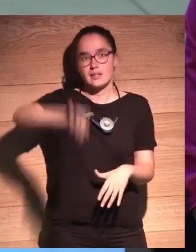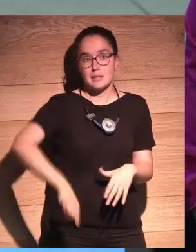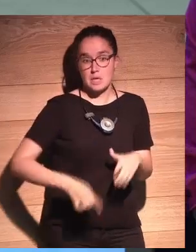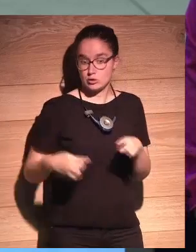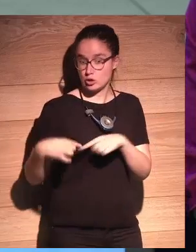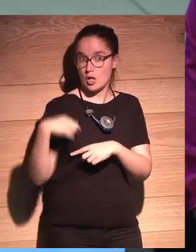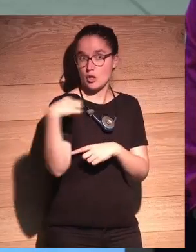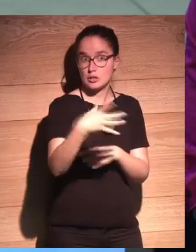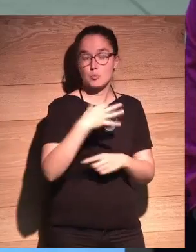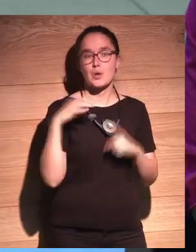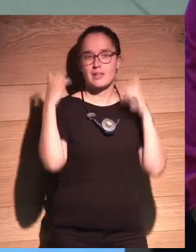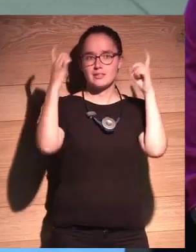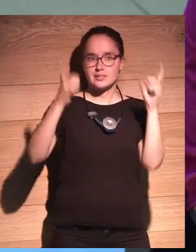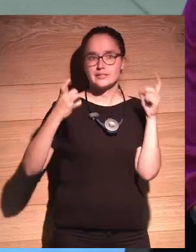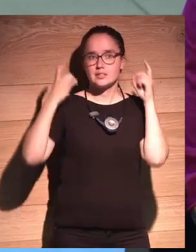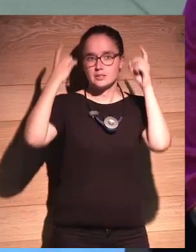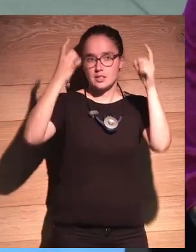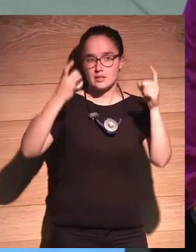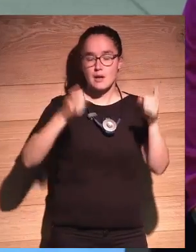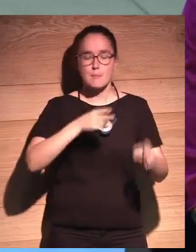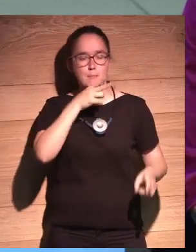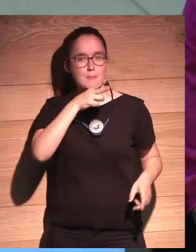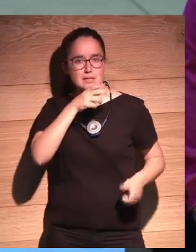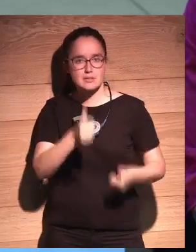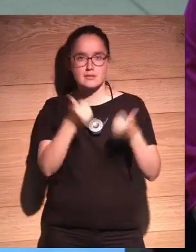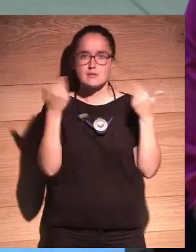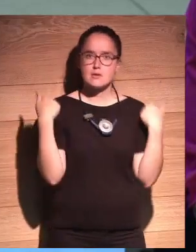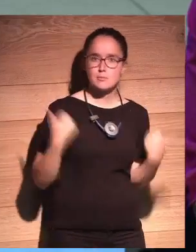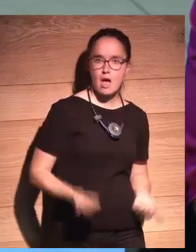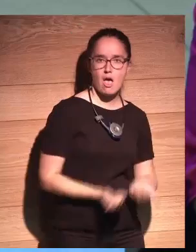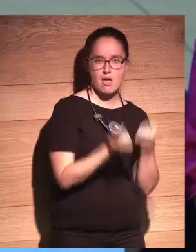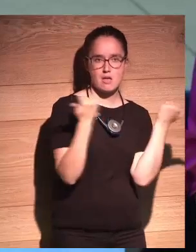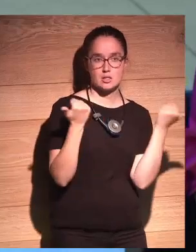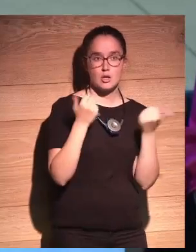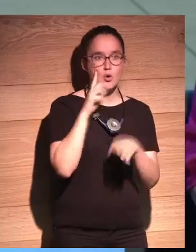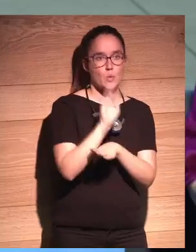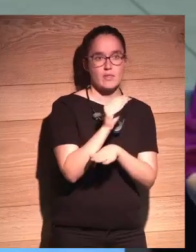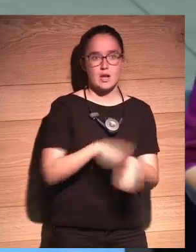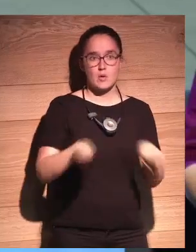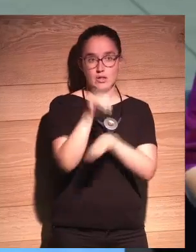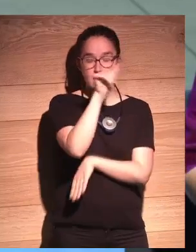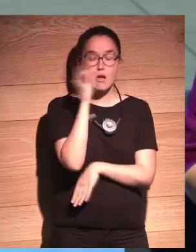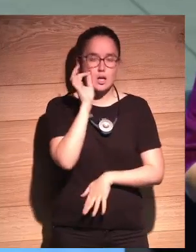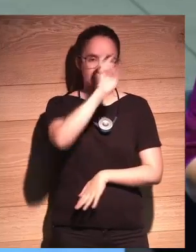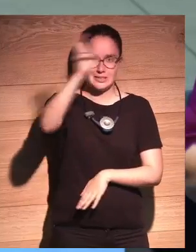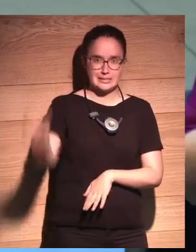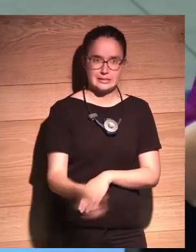that they do through cultural managers, and then everyday life they can also be more responsible,